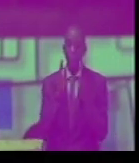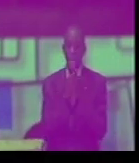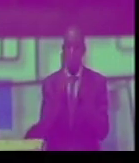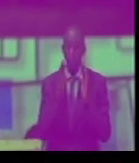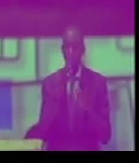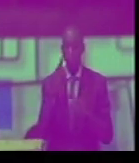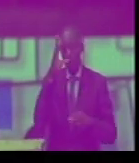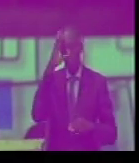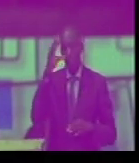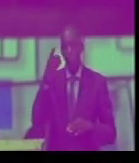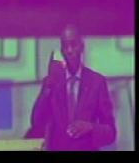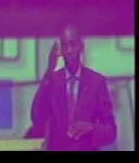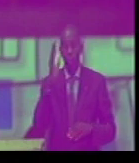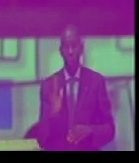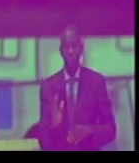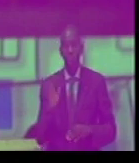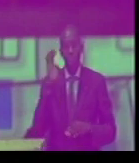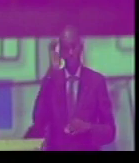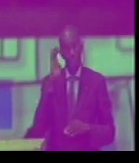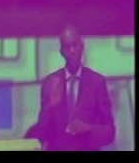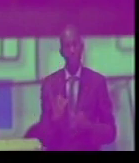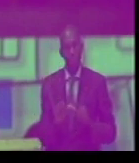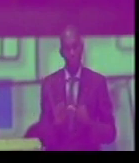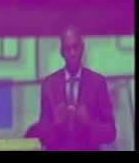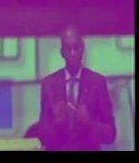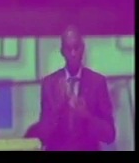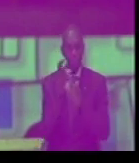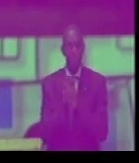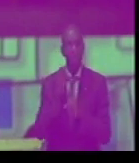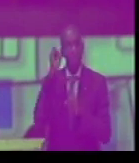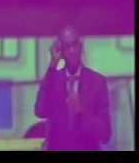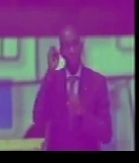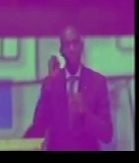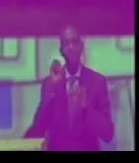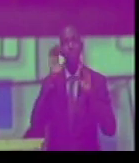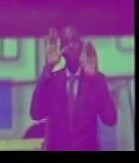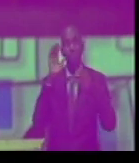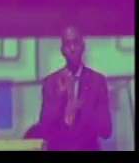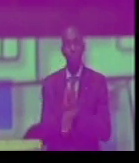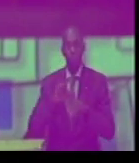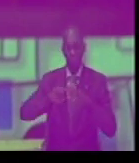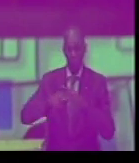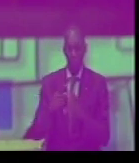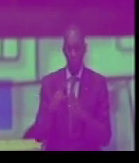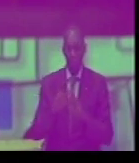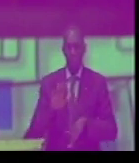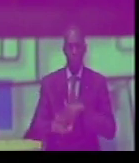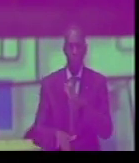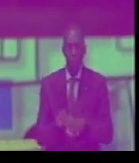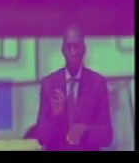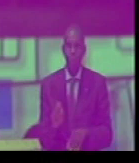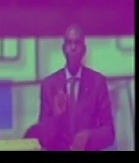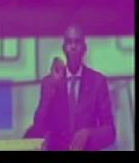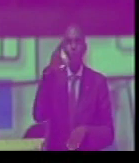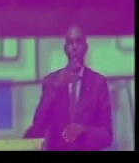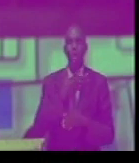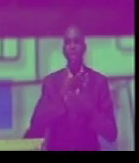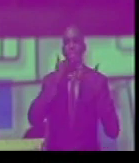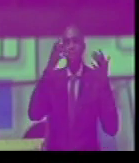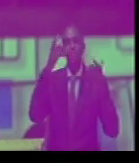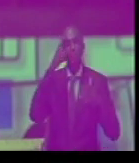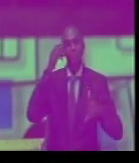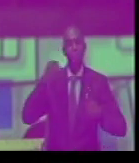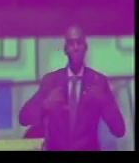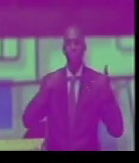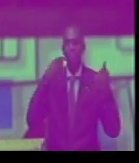to the program, and after the prayer of the man of God, he received his miracle and he began to